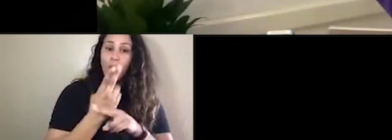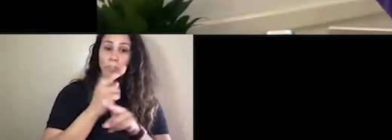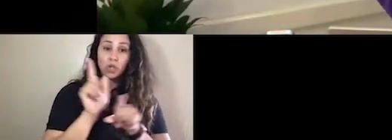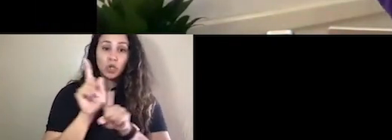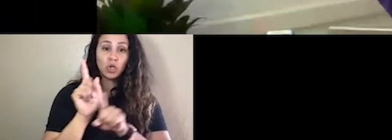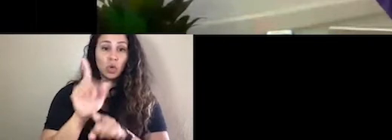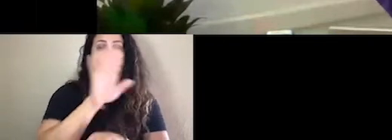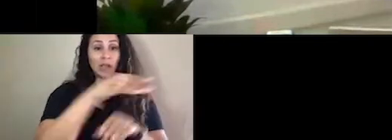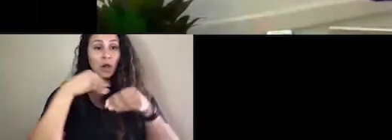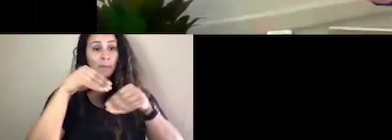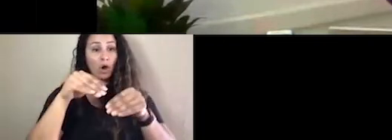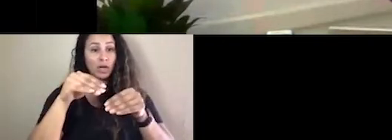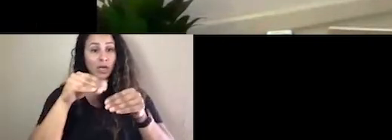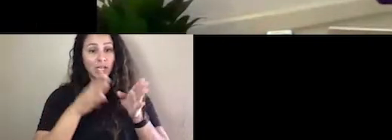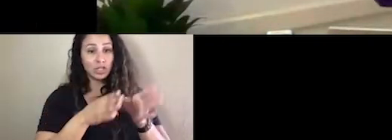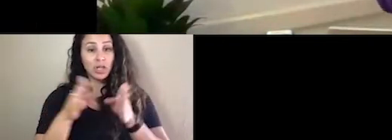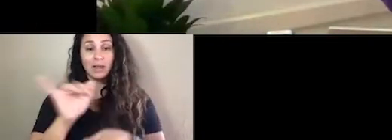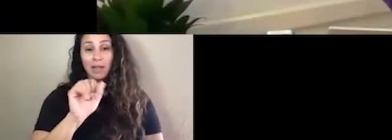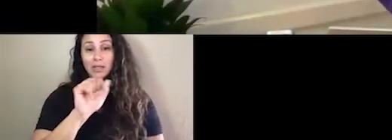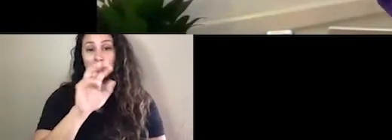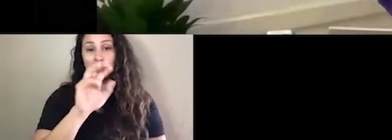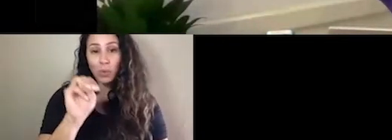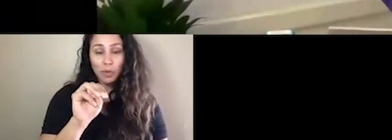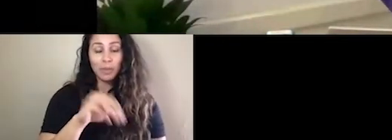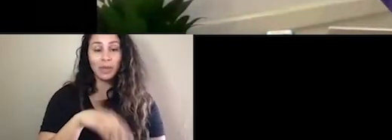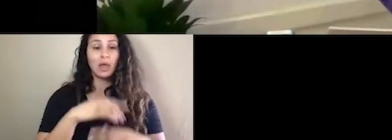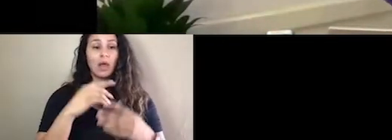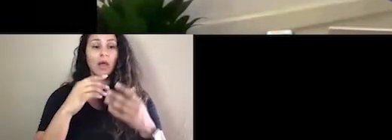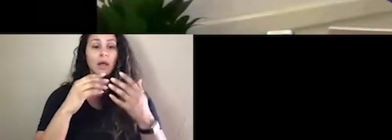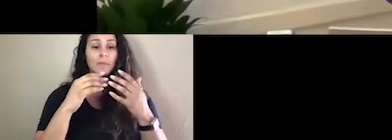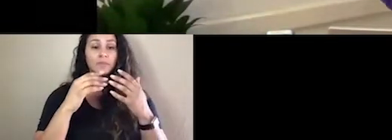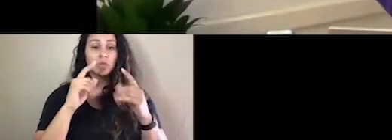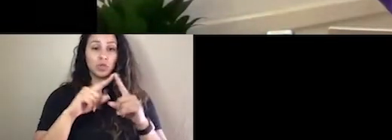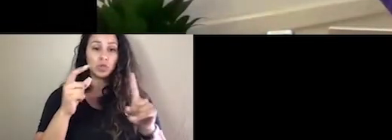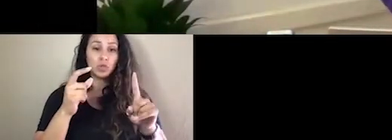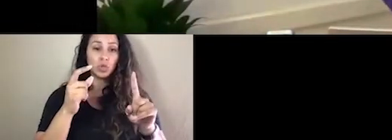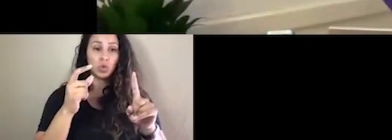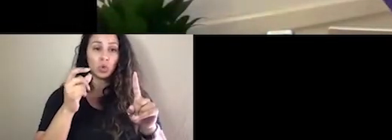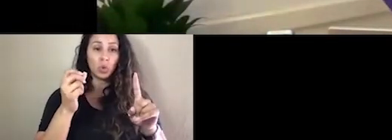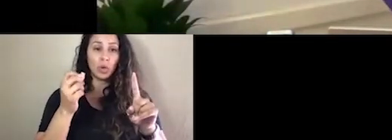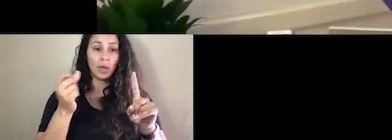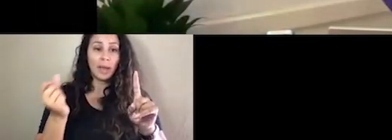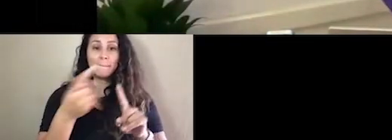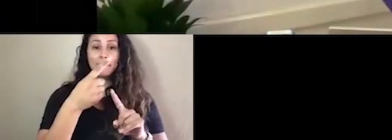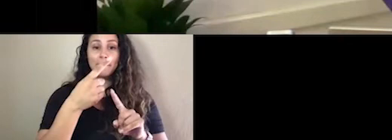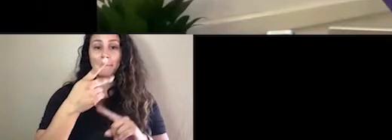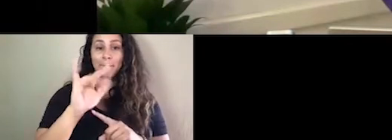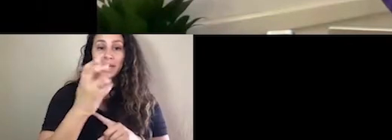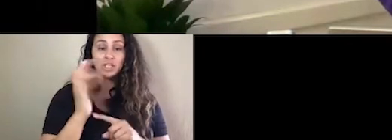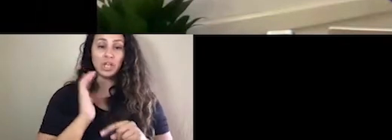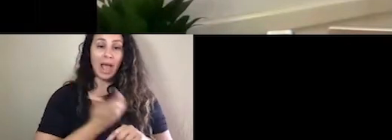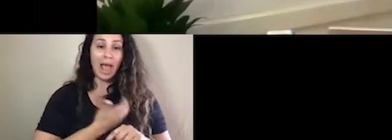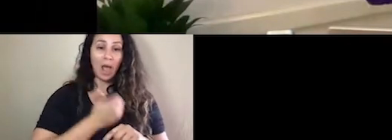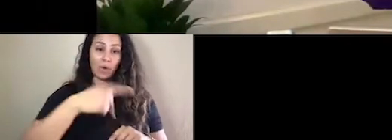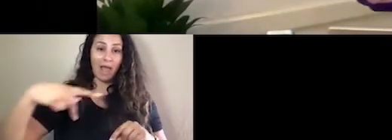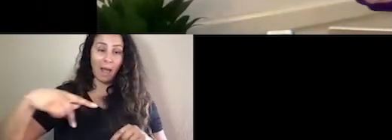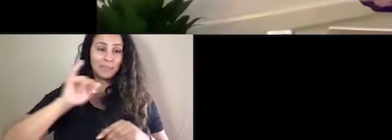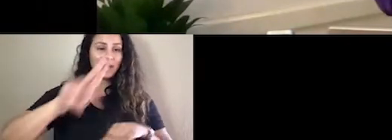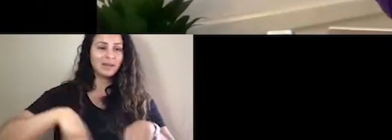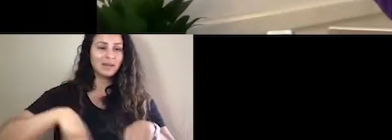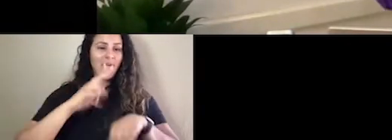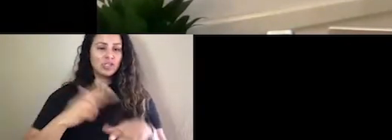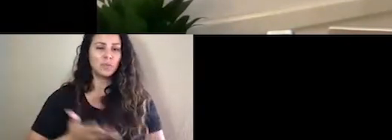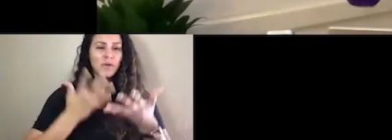marketing channels, such as social media and blog, to also pitch our application. This naturally provided even